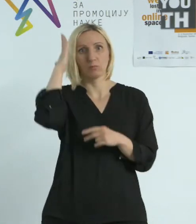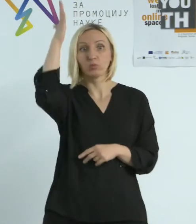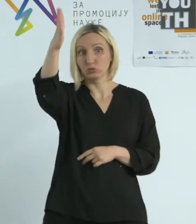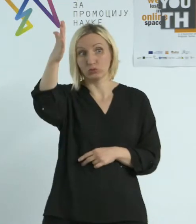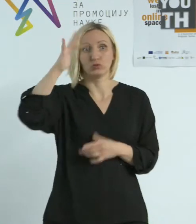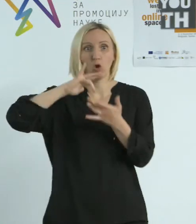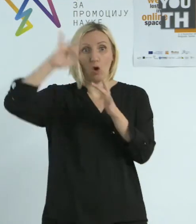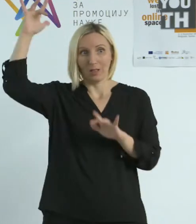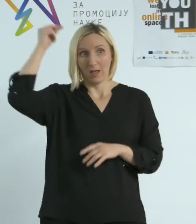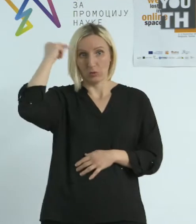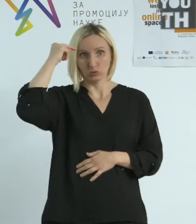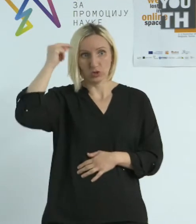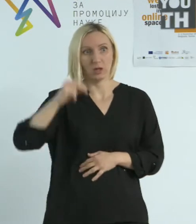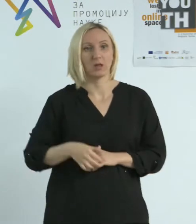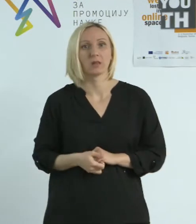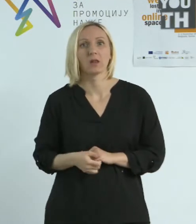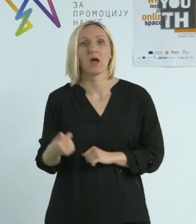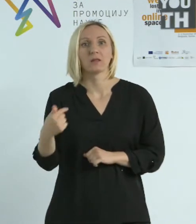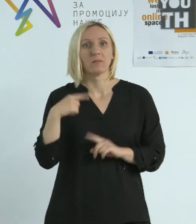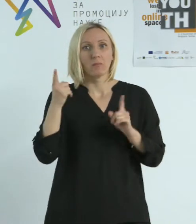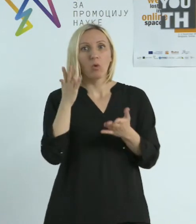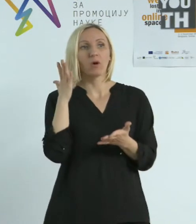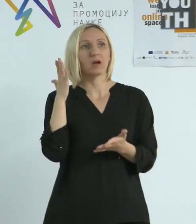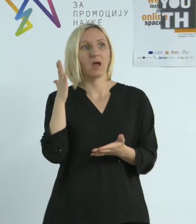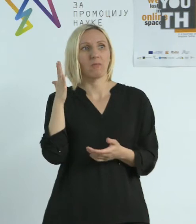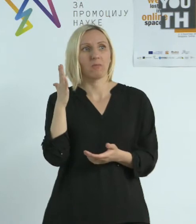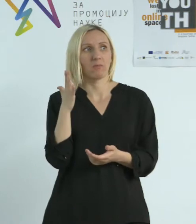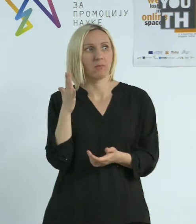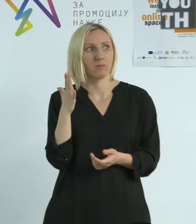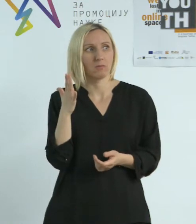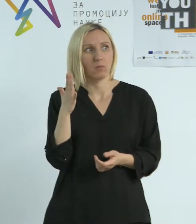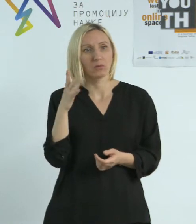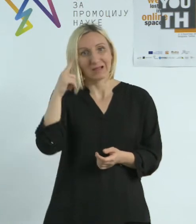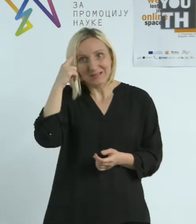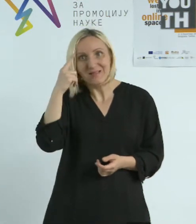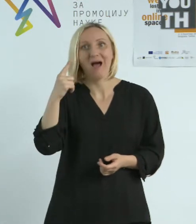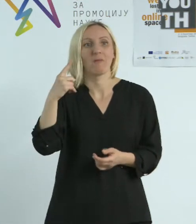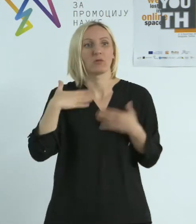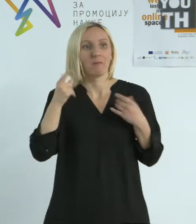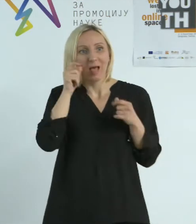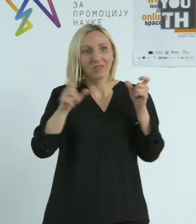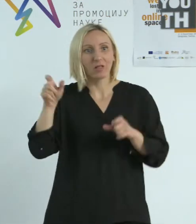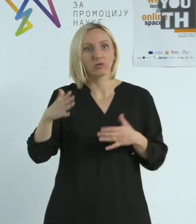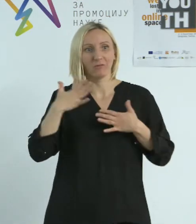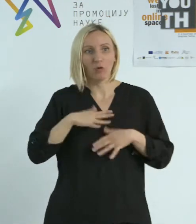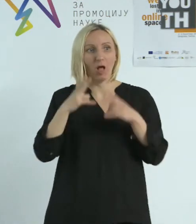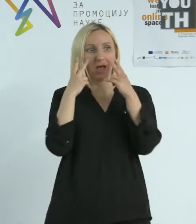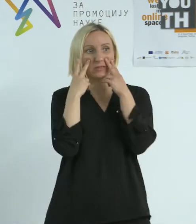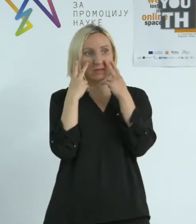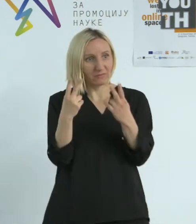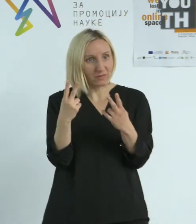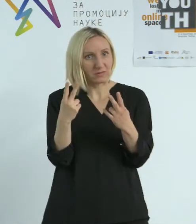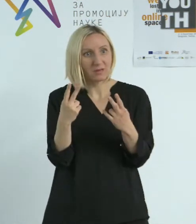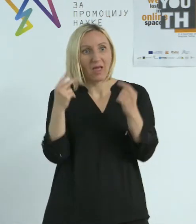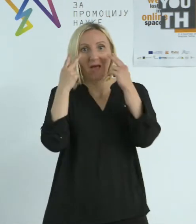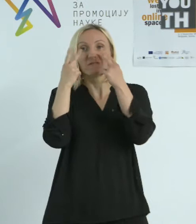of online learning is that we have to be aware that young people likes to see visually.